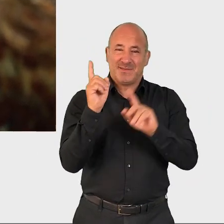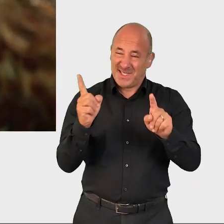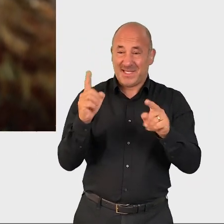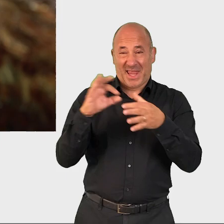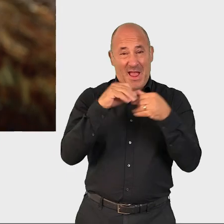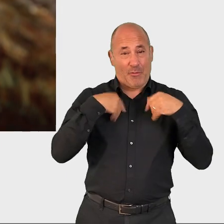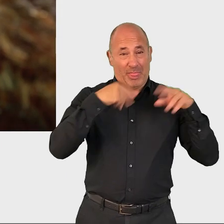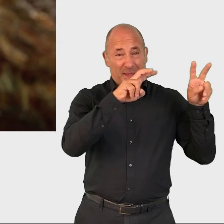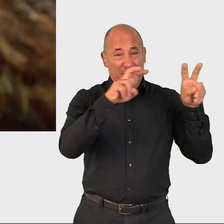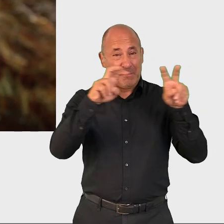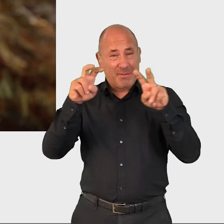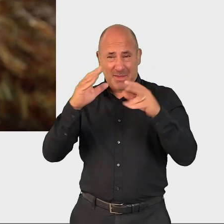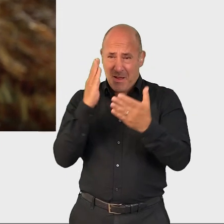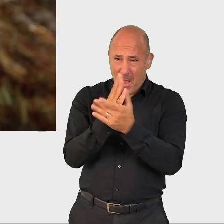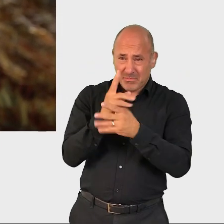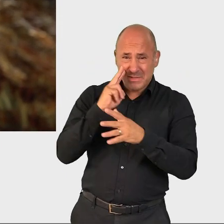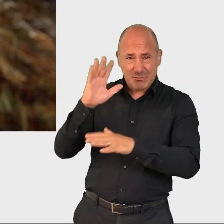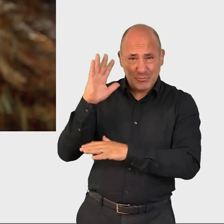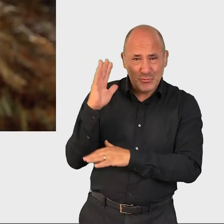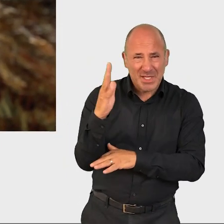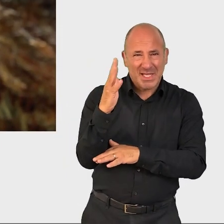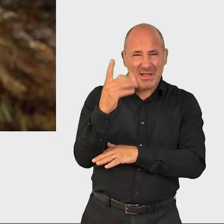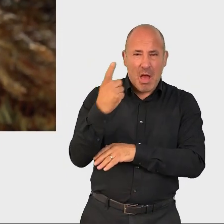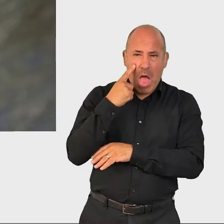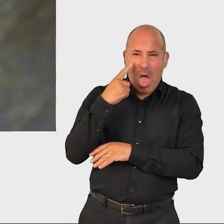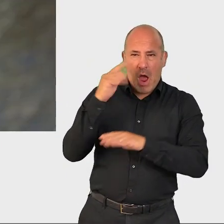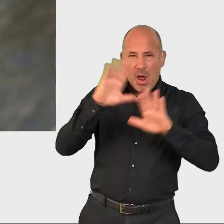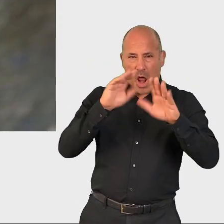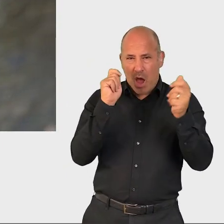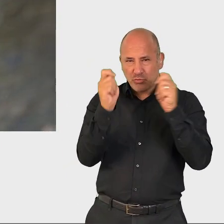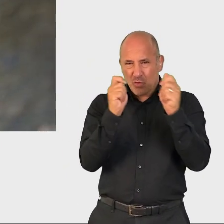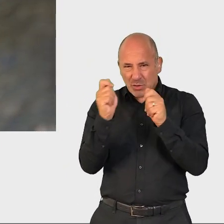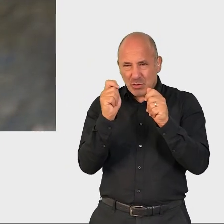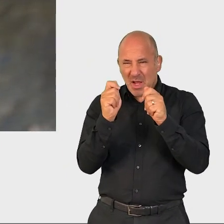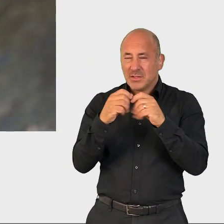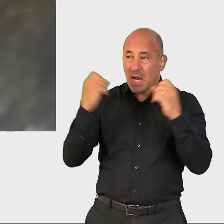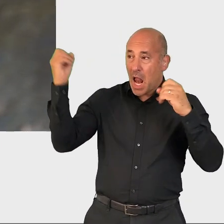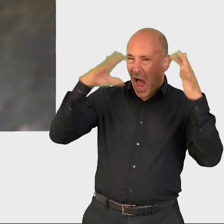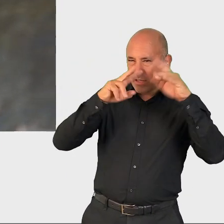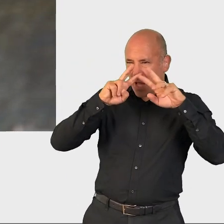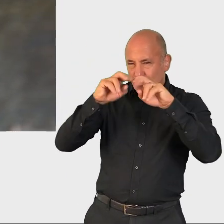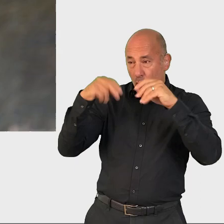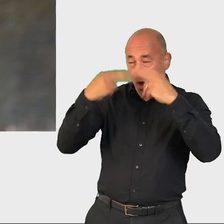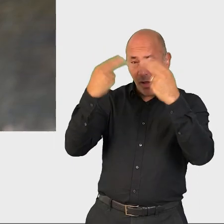our themes with its realistic subject, experimental